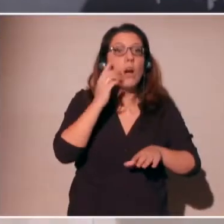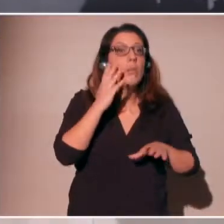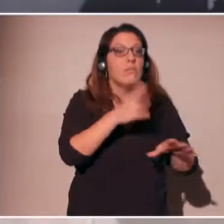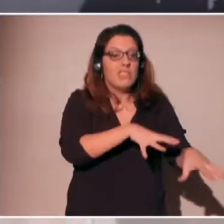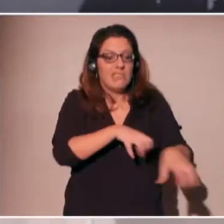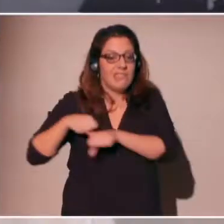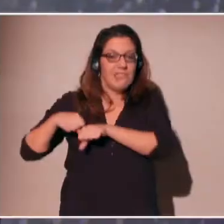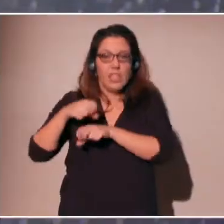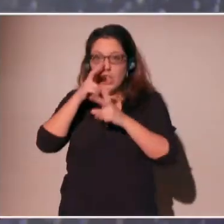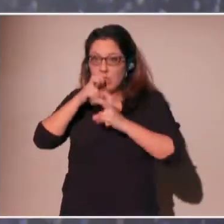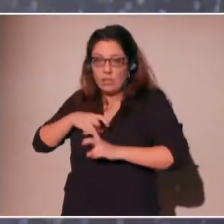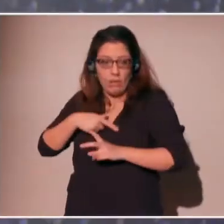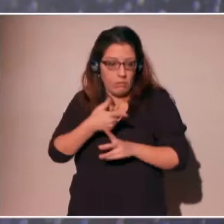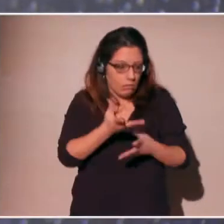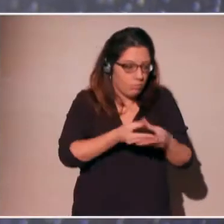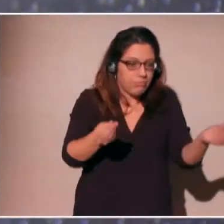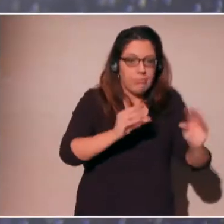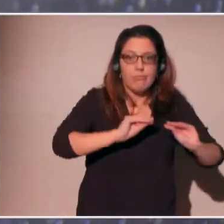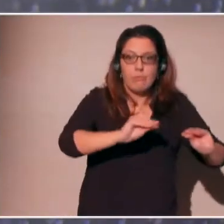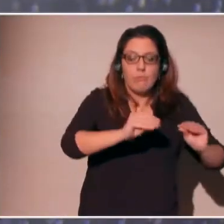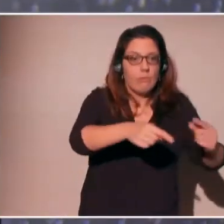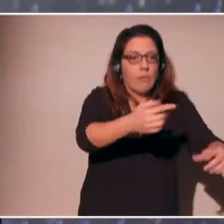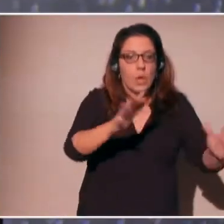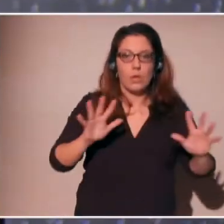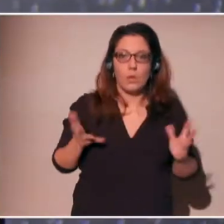won't have any in the future.